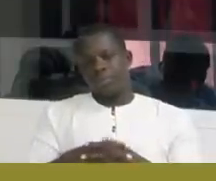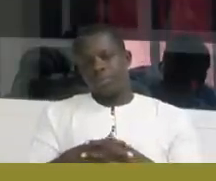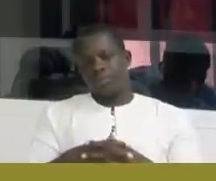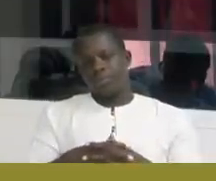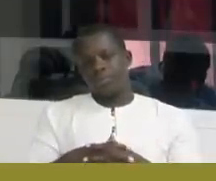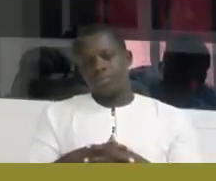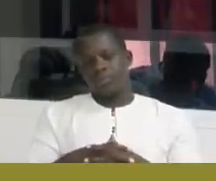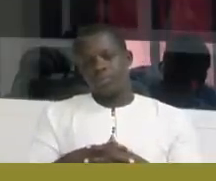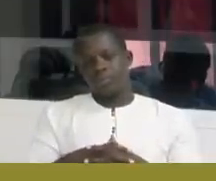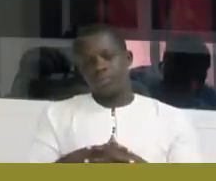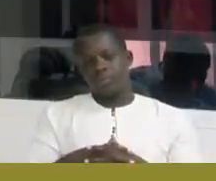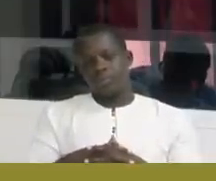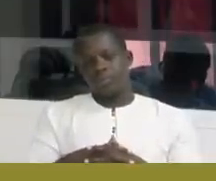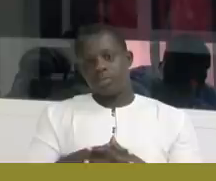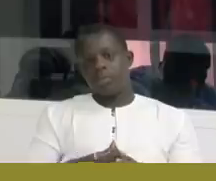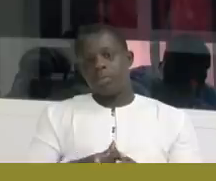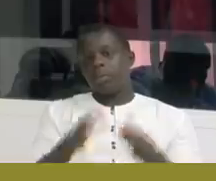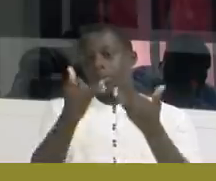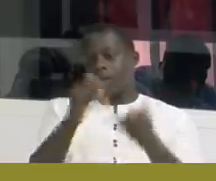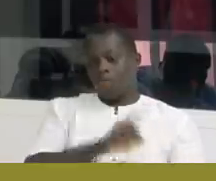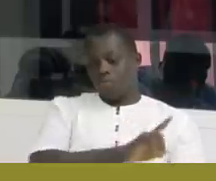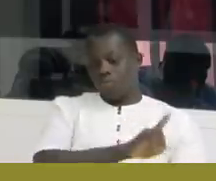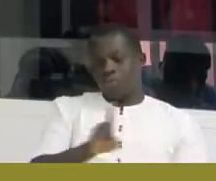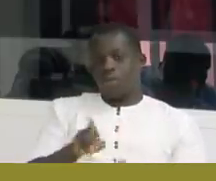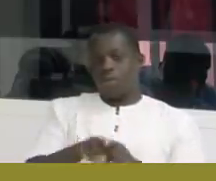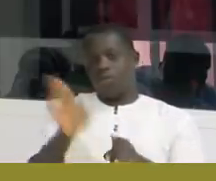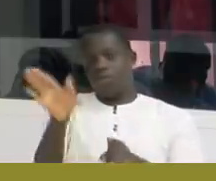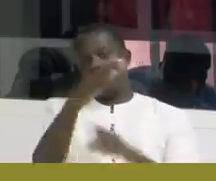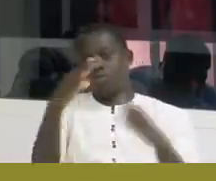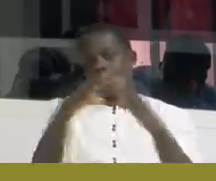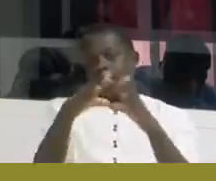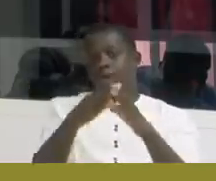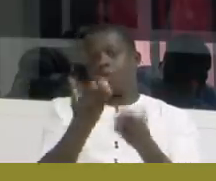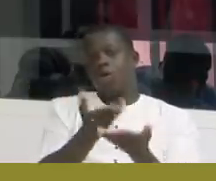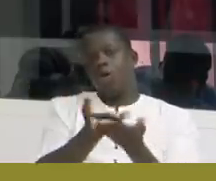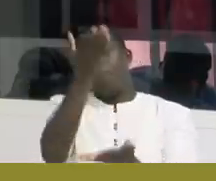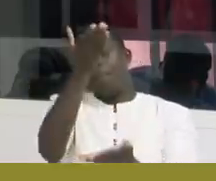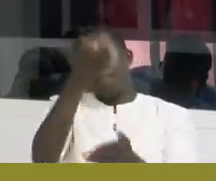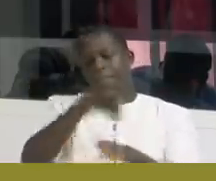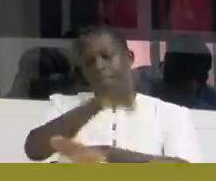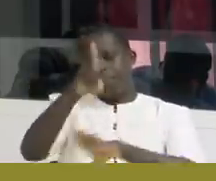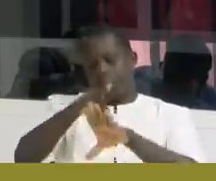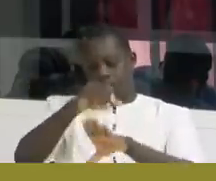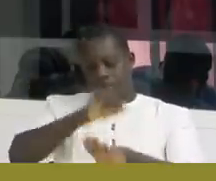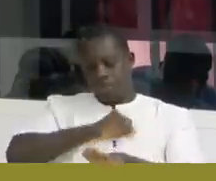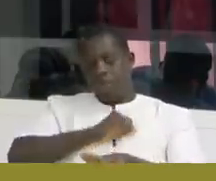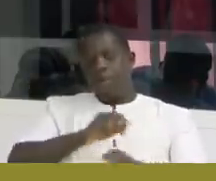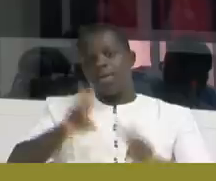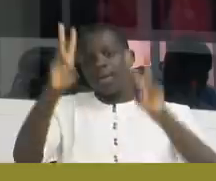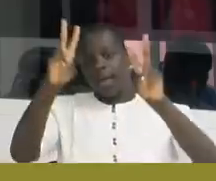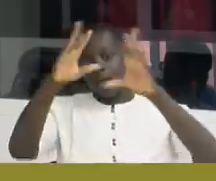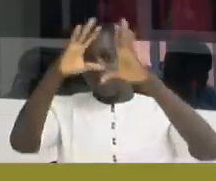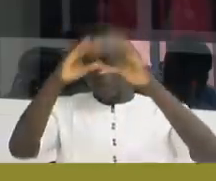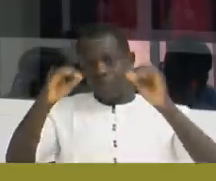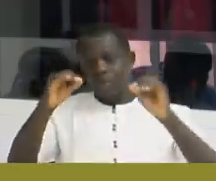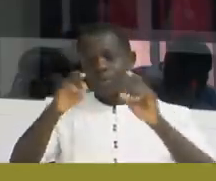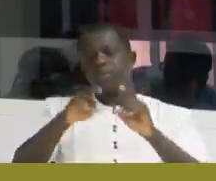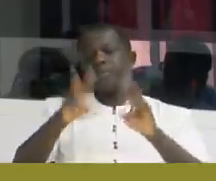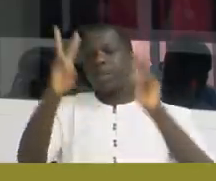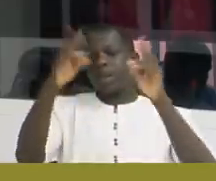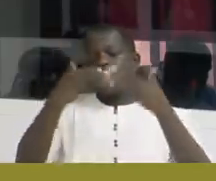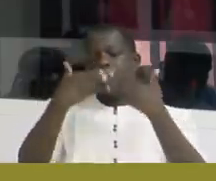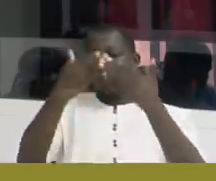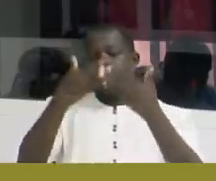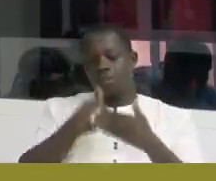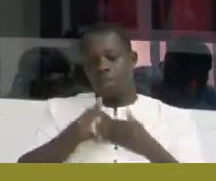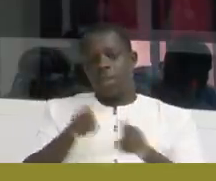So I went together with him upstairs. We went together to his office, and he told me, I will prove to